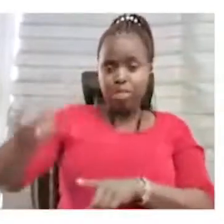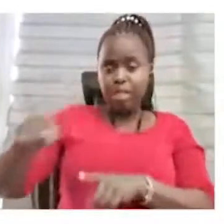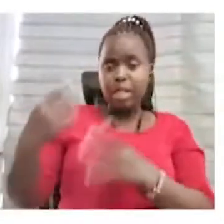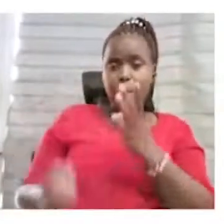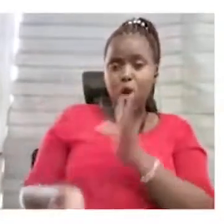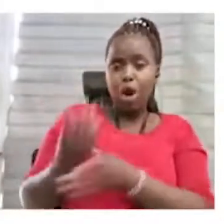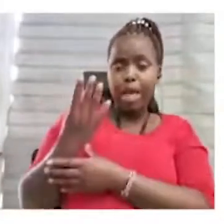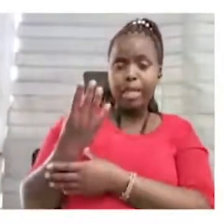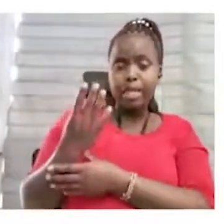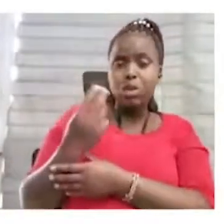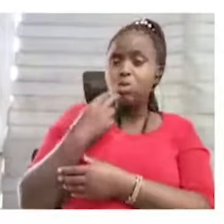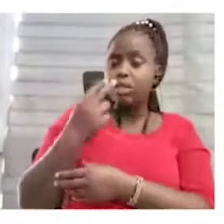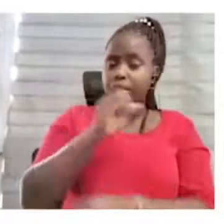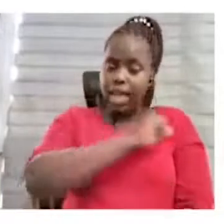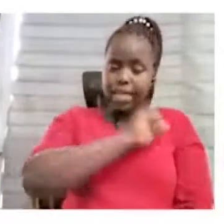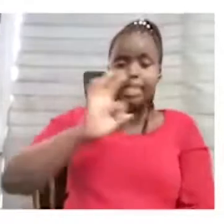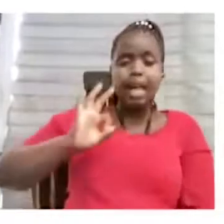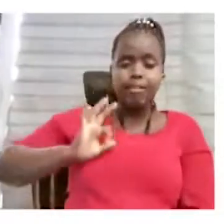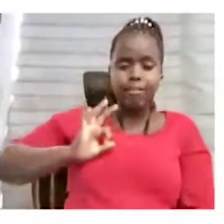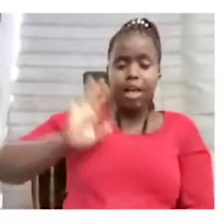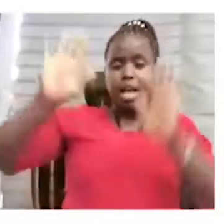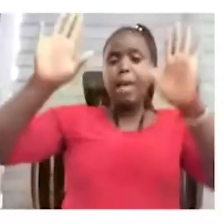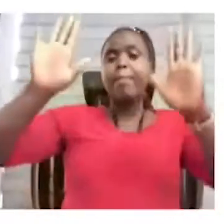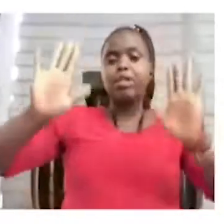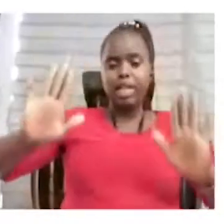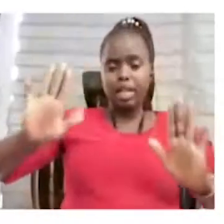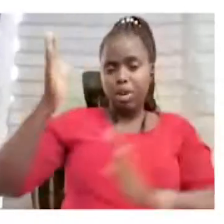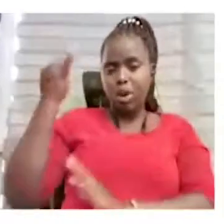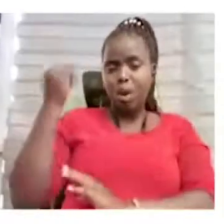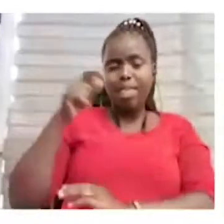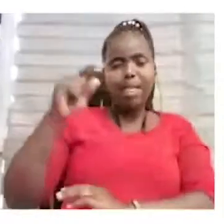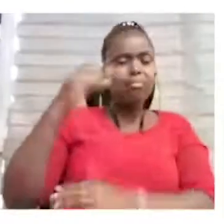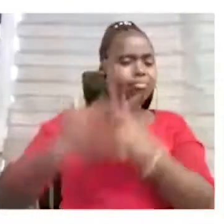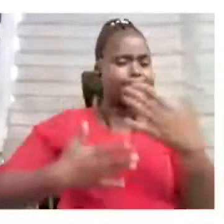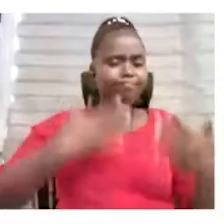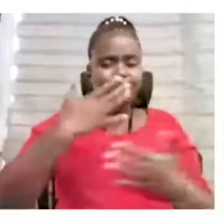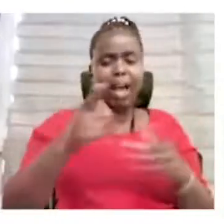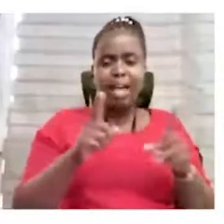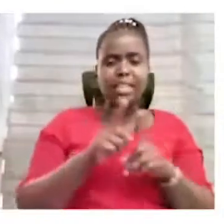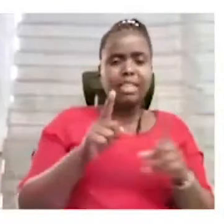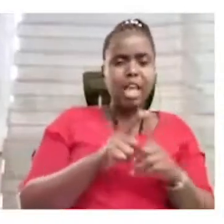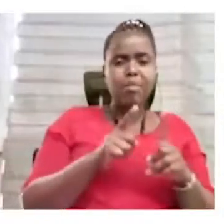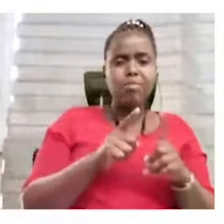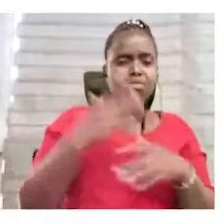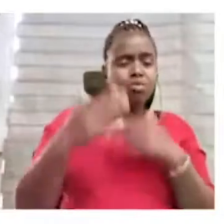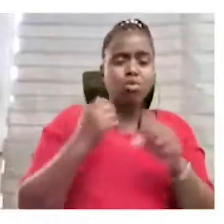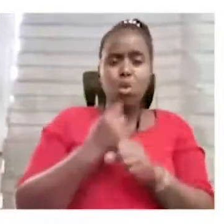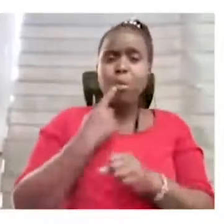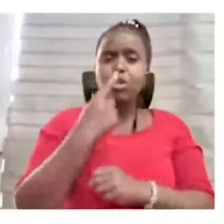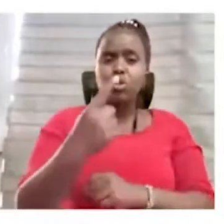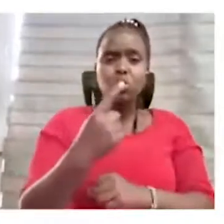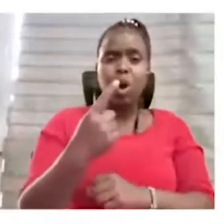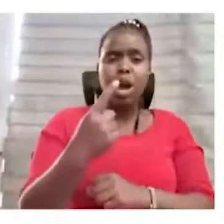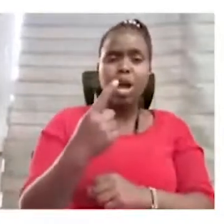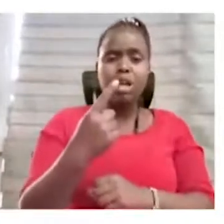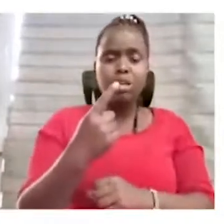and testing with them to ensure that the products and services that we deliver also are relevant and are